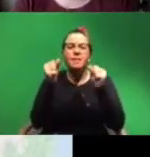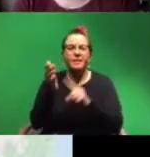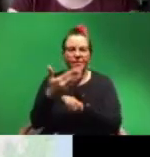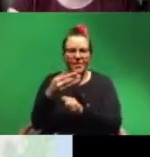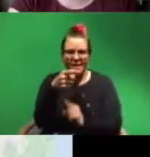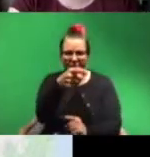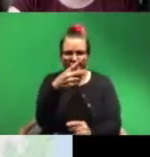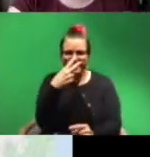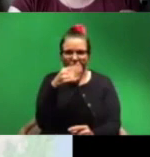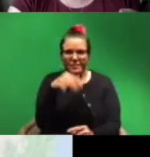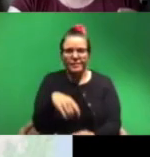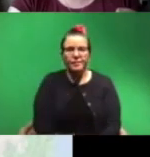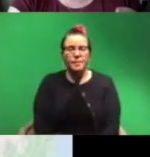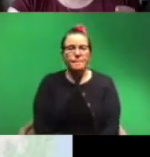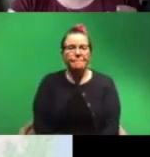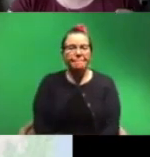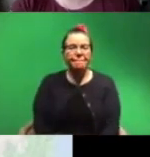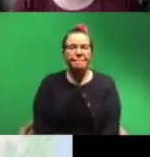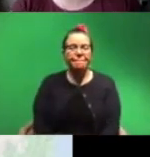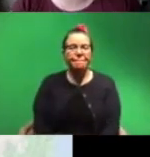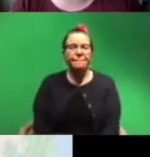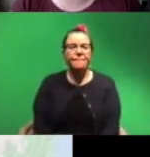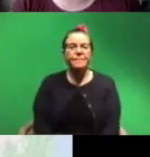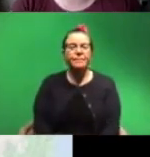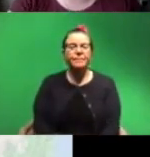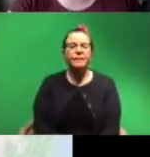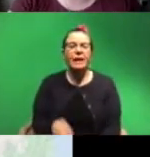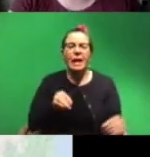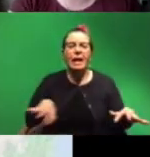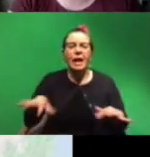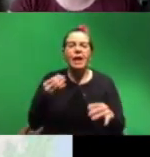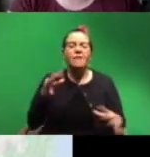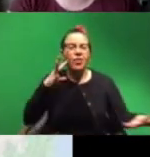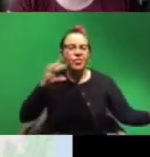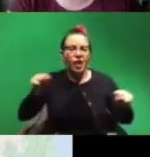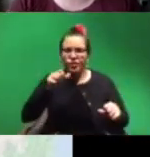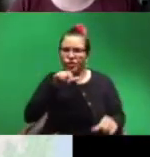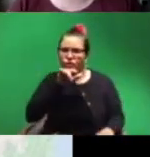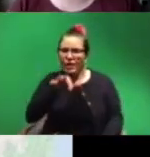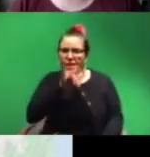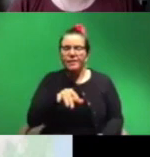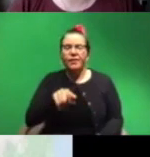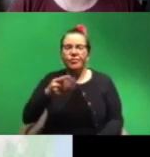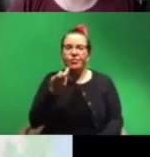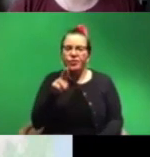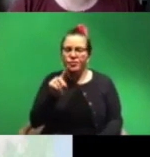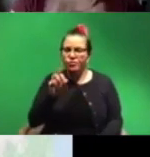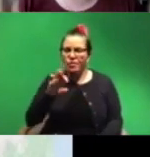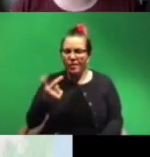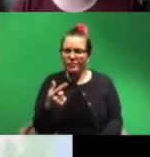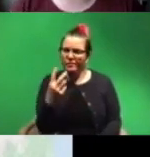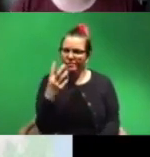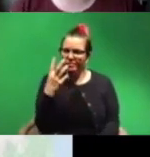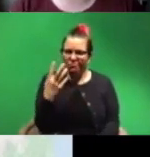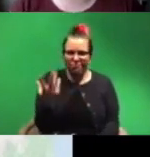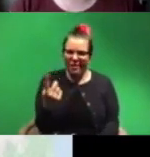So this is the flag of Bhutan. It's called the Land of the Thunder Dragon, and this is a thunder dragon that's on the Bhutanese flag, and I